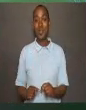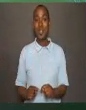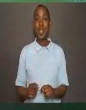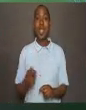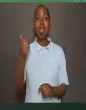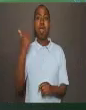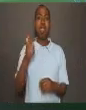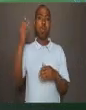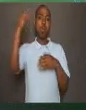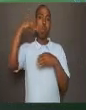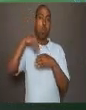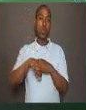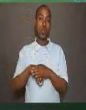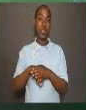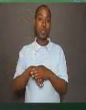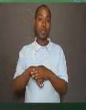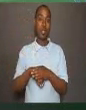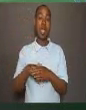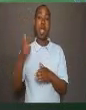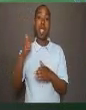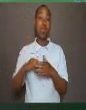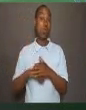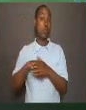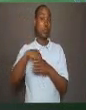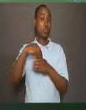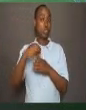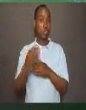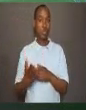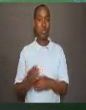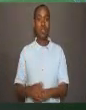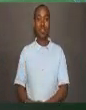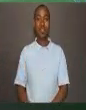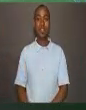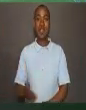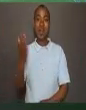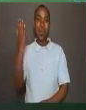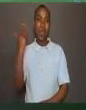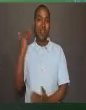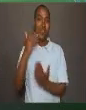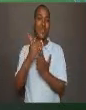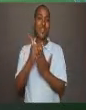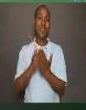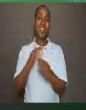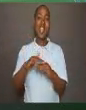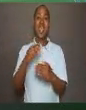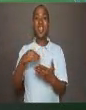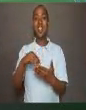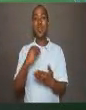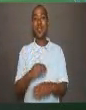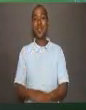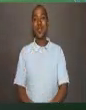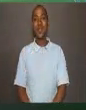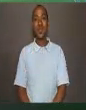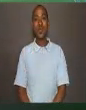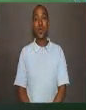inhaled and exhaled air. In our last lesson, we learned about